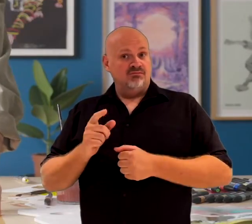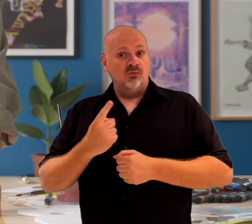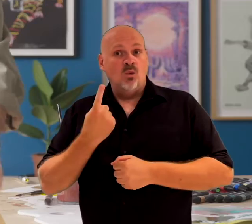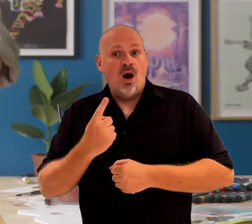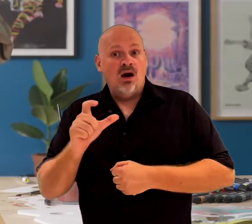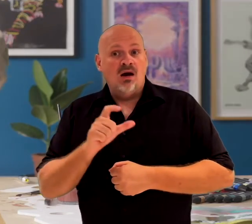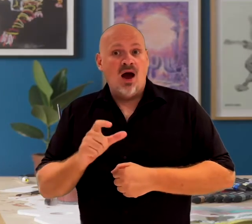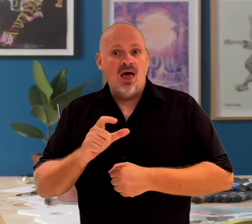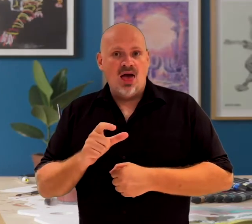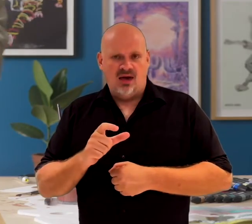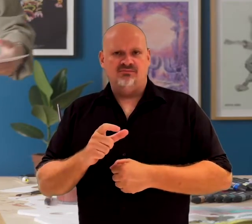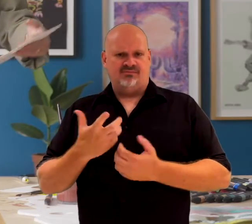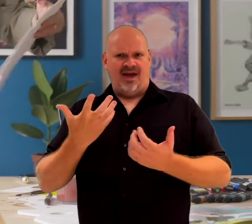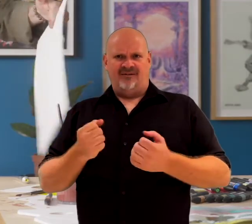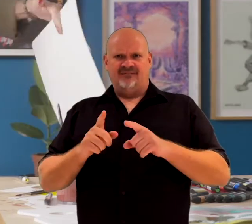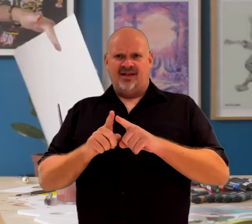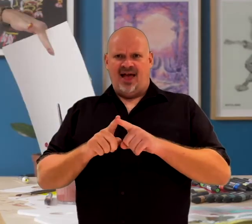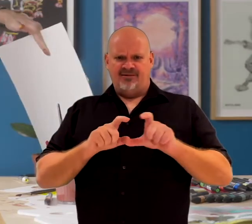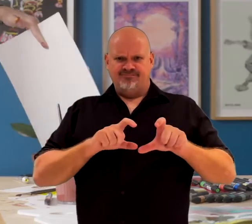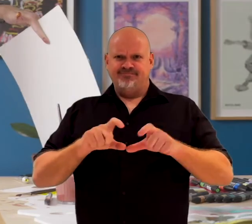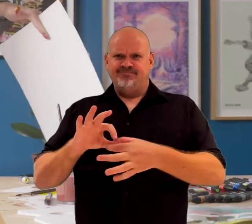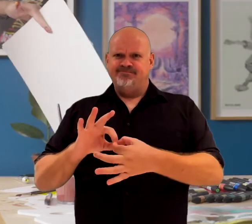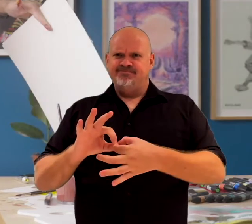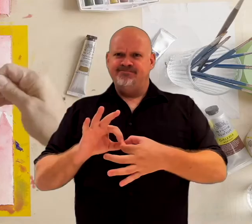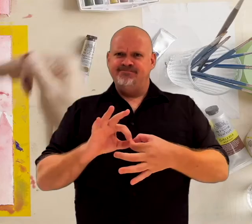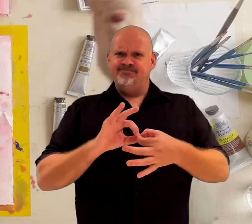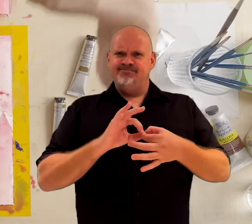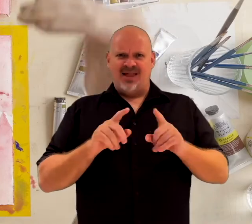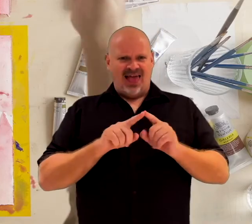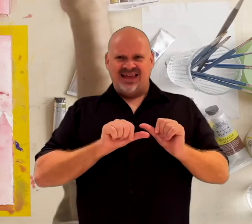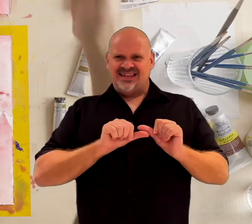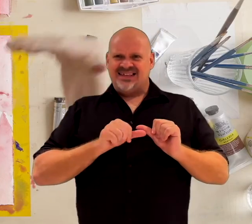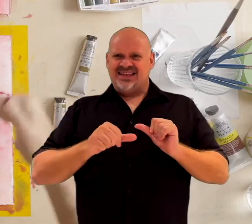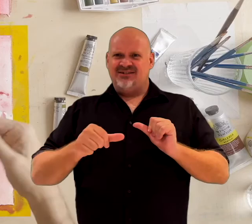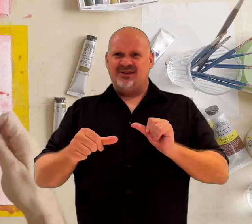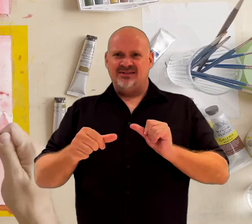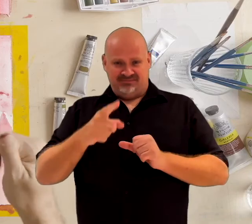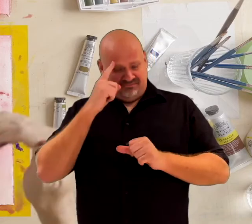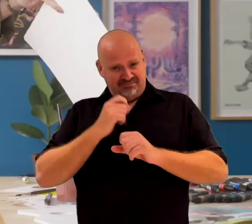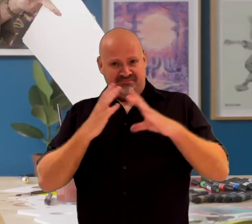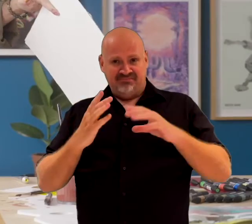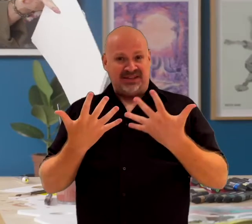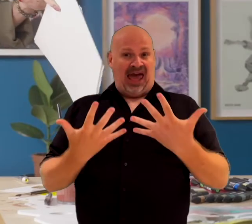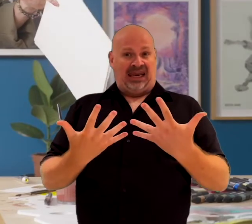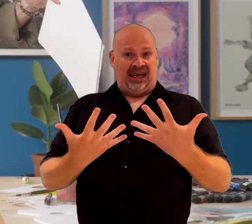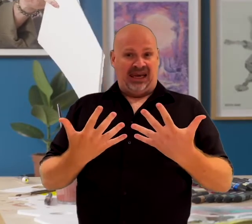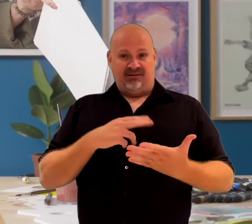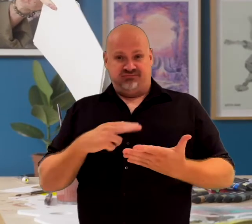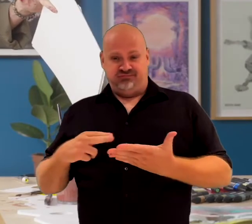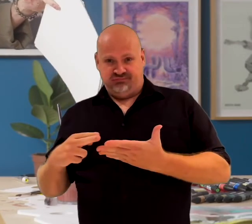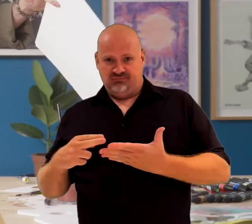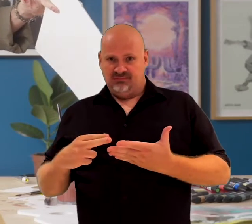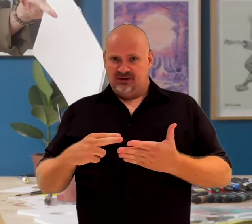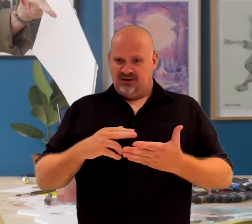And the good thing about working with one color, it creates like the uniformity. So it's like a series. And you could imagine